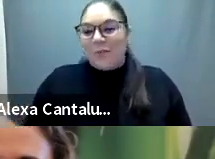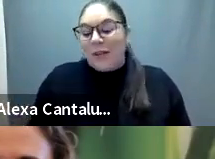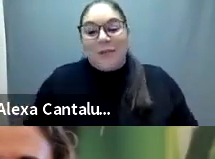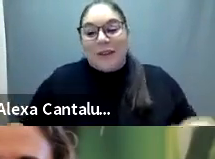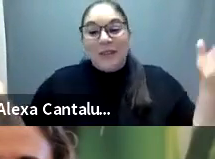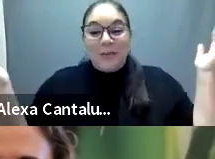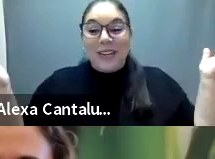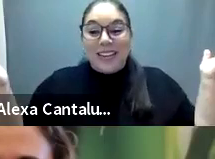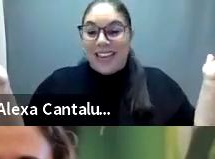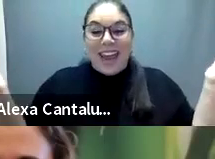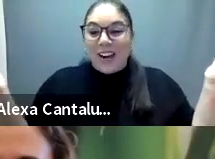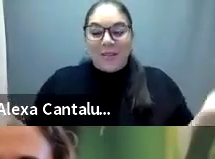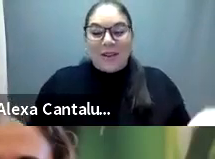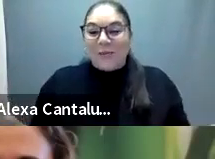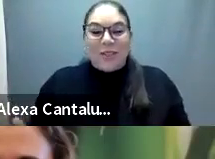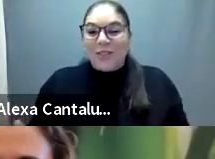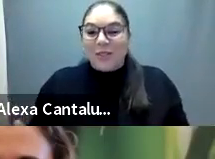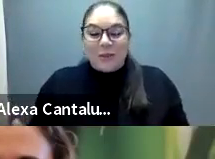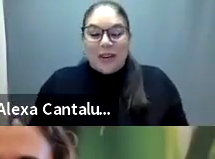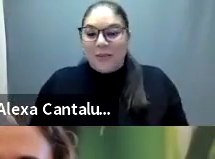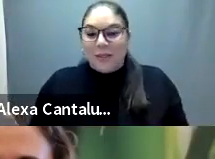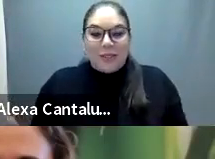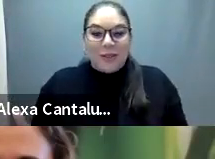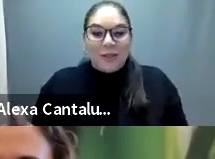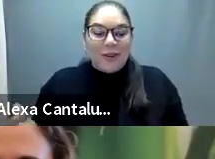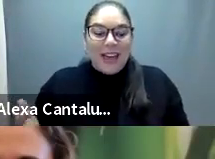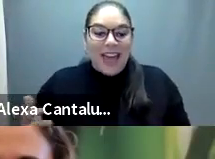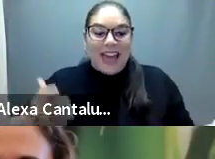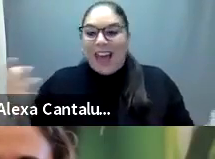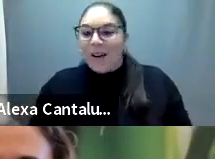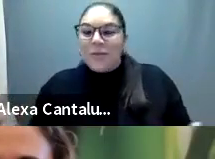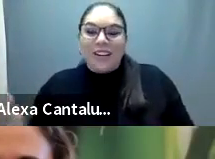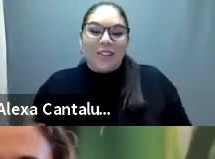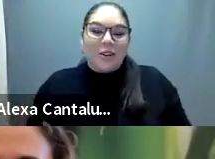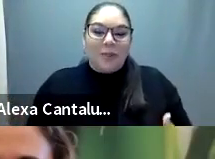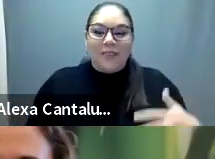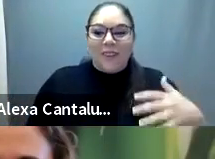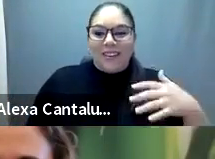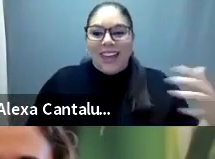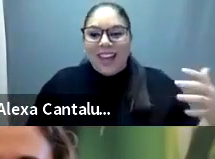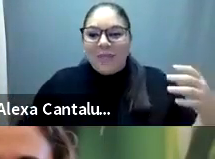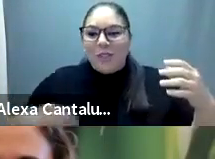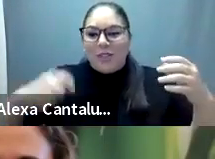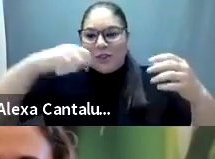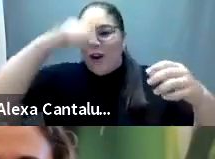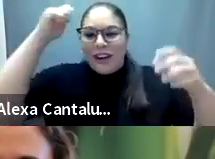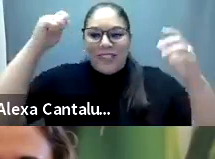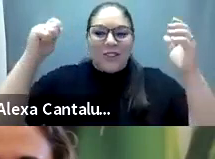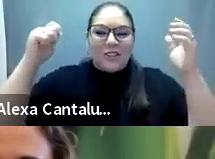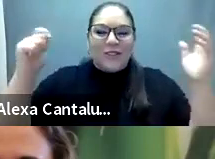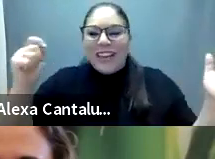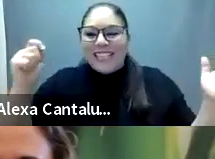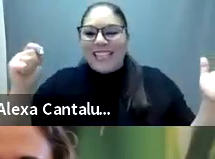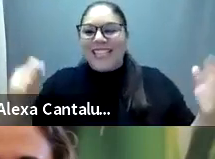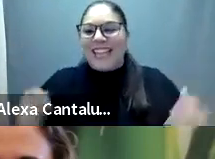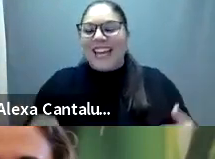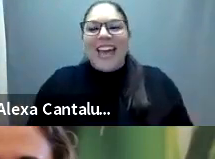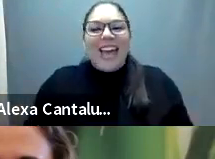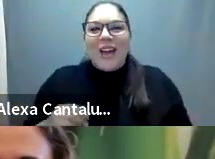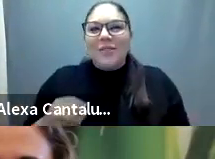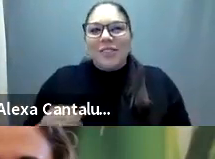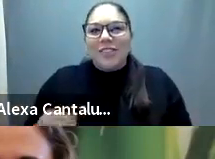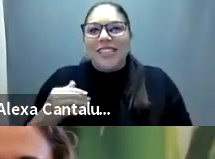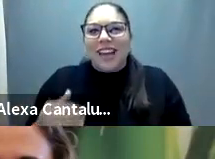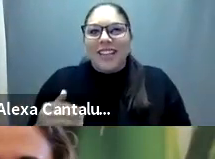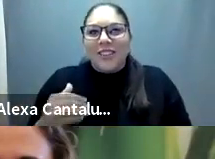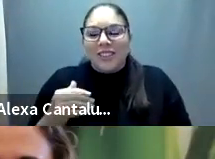mock interpreting, but we didn't care because we just were able to hang out with one another, play fun games, draw on each other's faces. Like